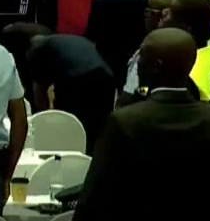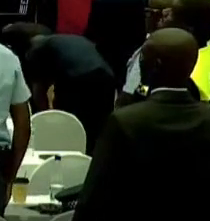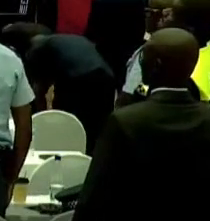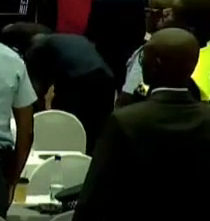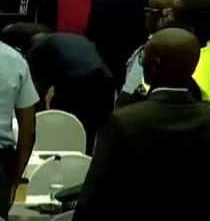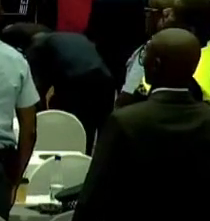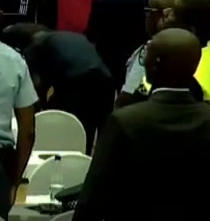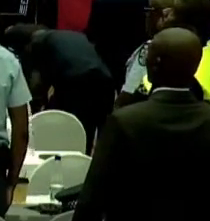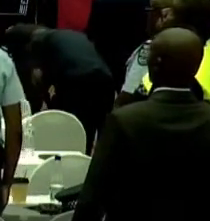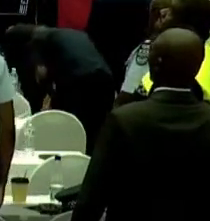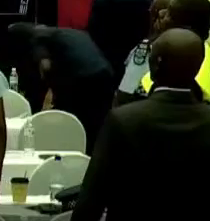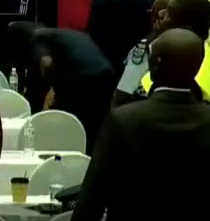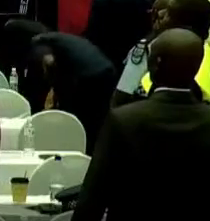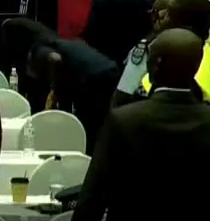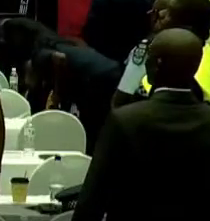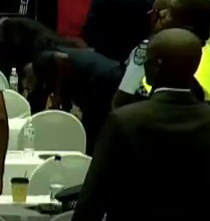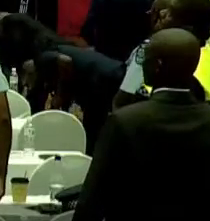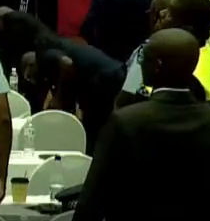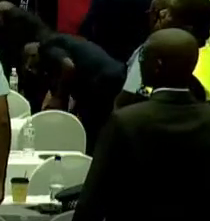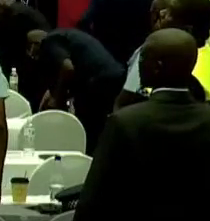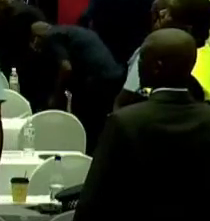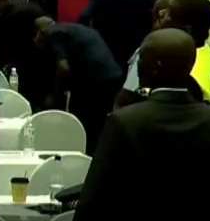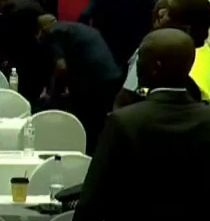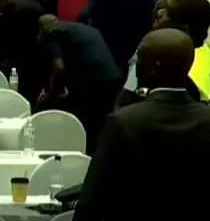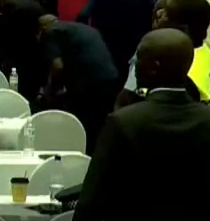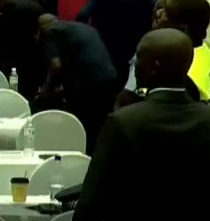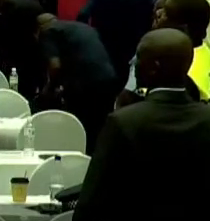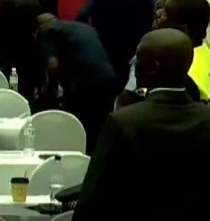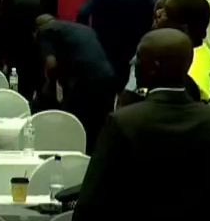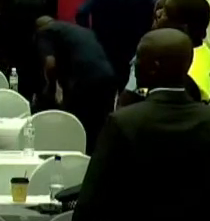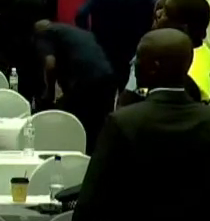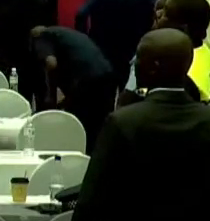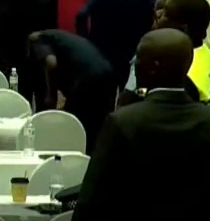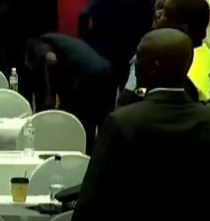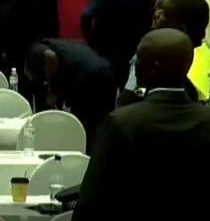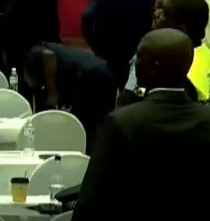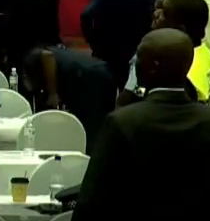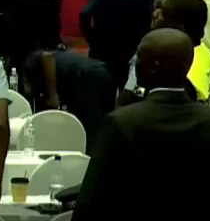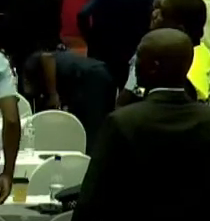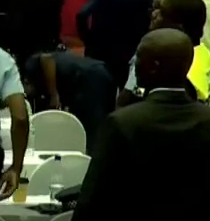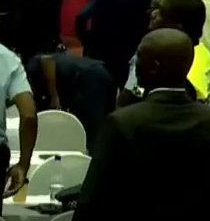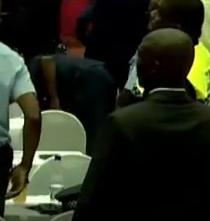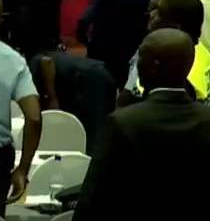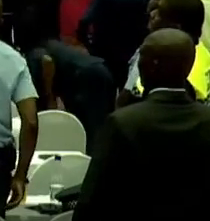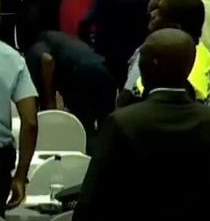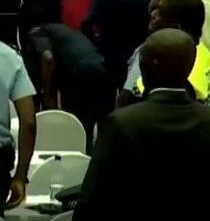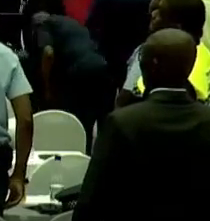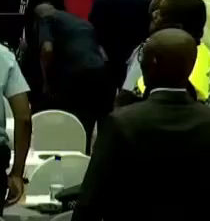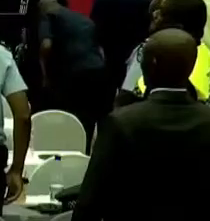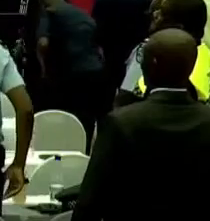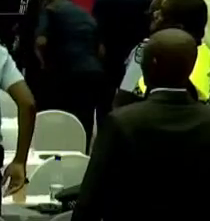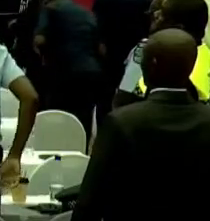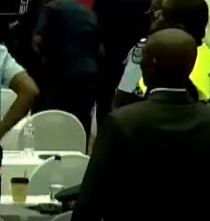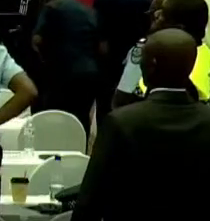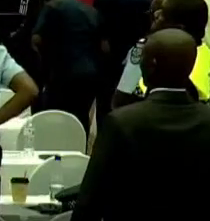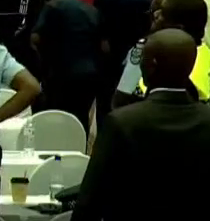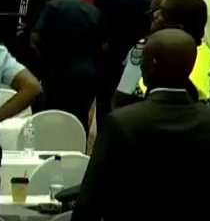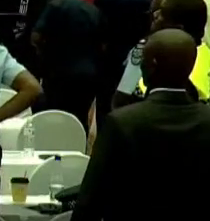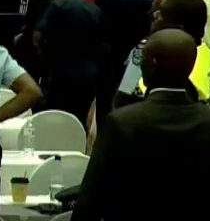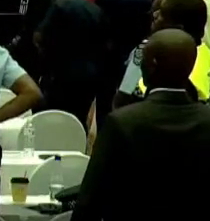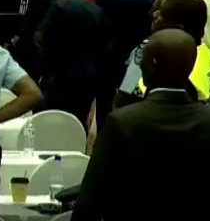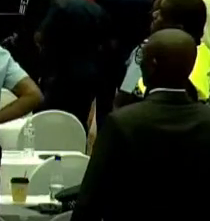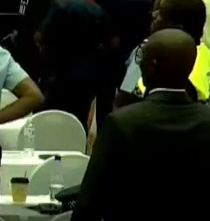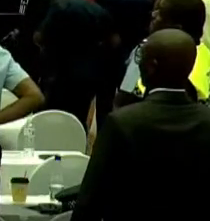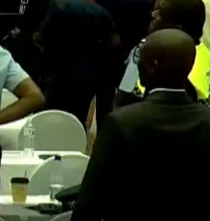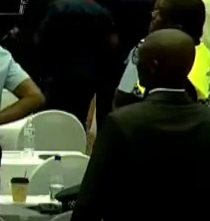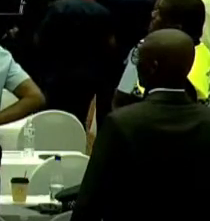to enjoy lunch at the White Marquee that I believe most of us here are very aware of. We'll meet for lunch at the White Marquee, and